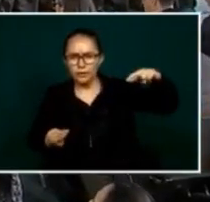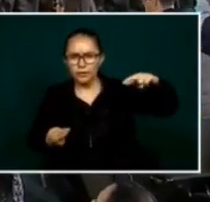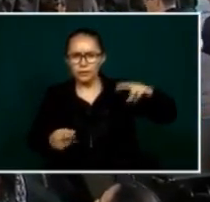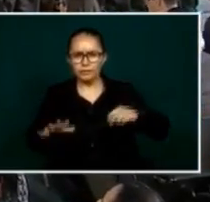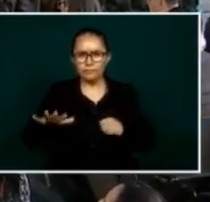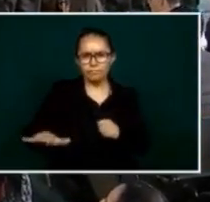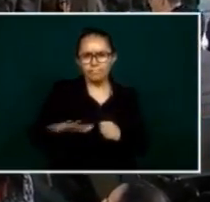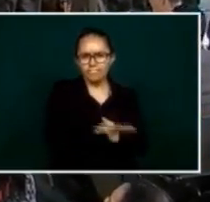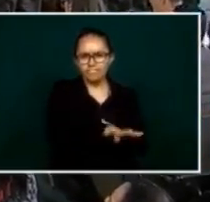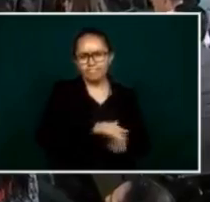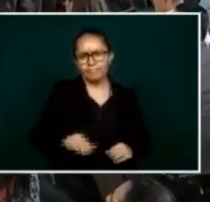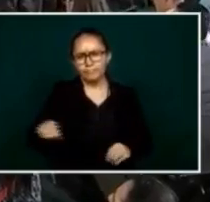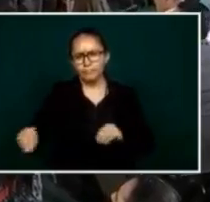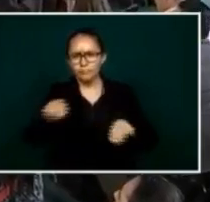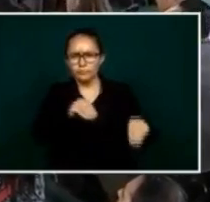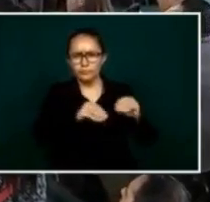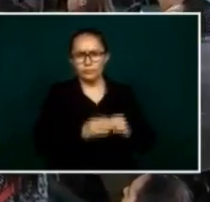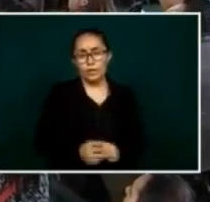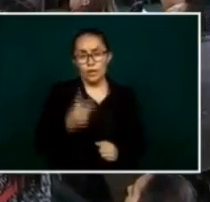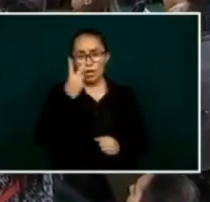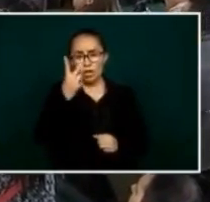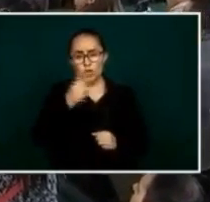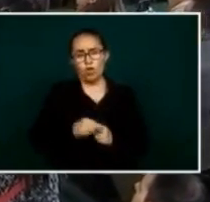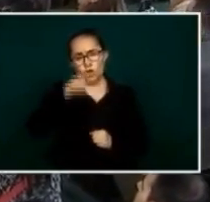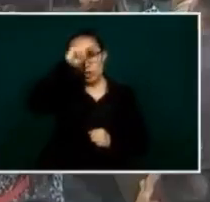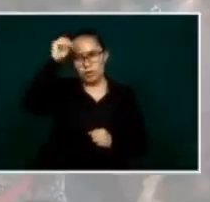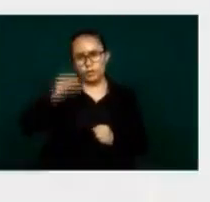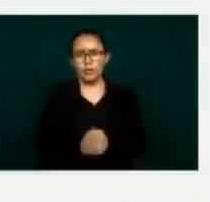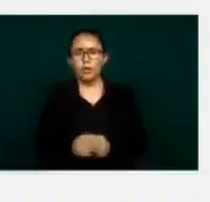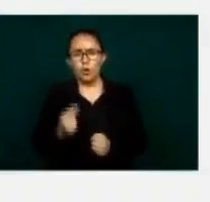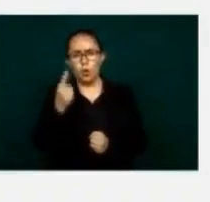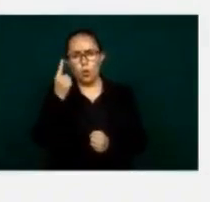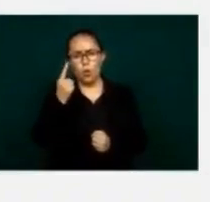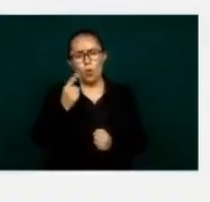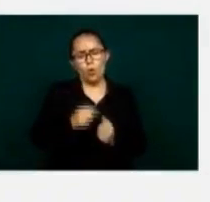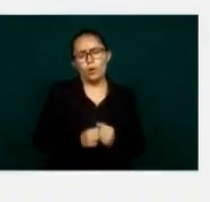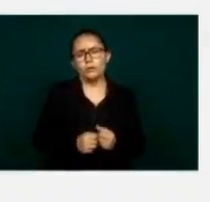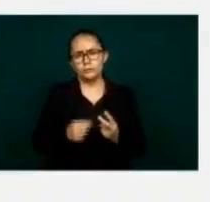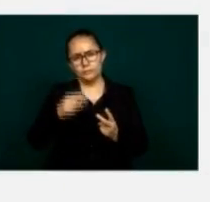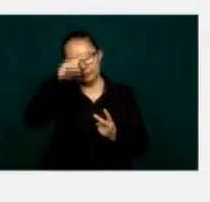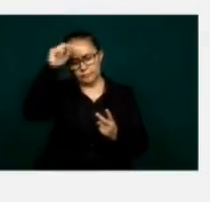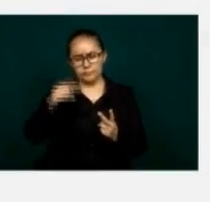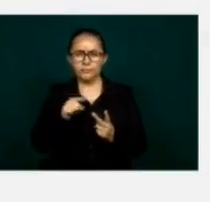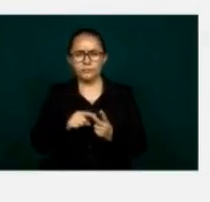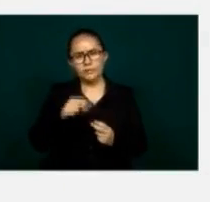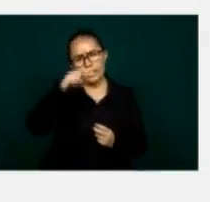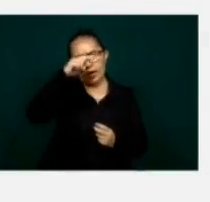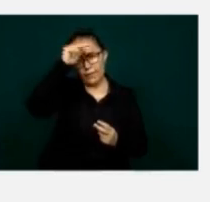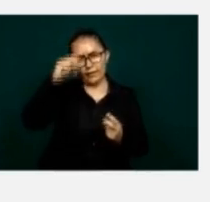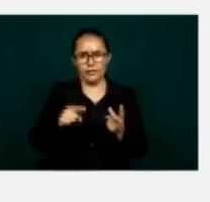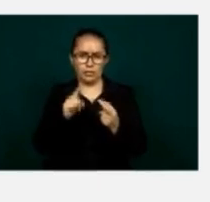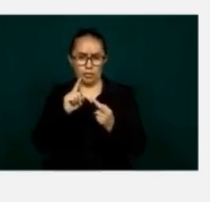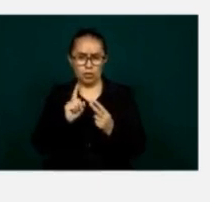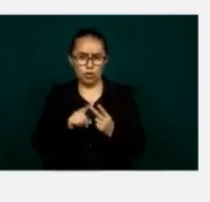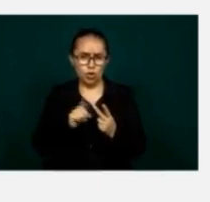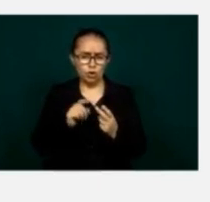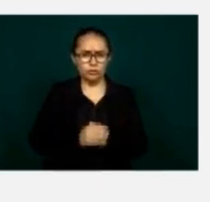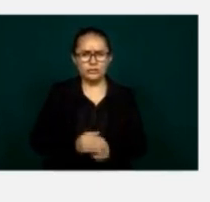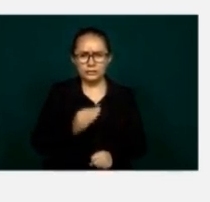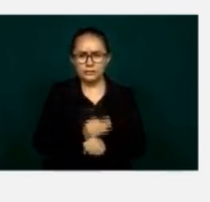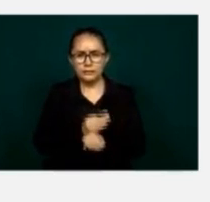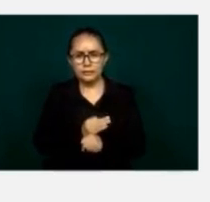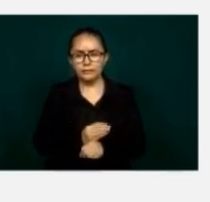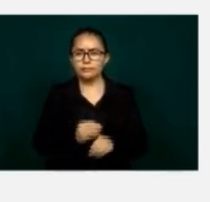regional coordinations that were 2 in Nayarit and 2 here, and they